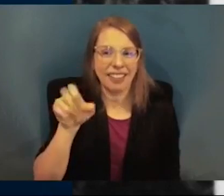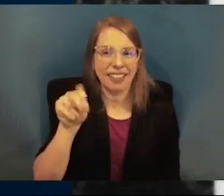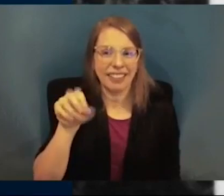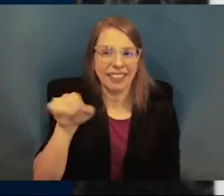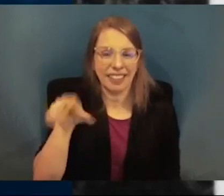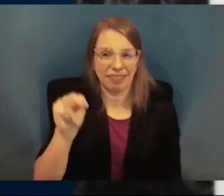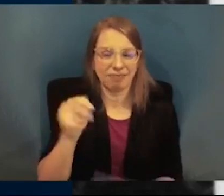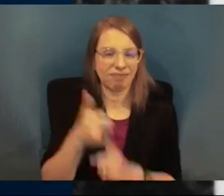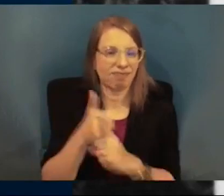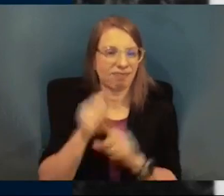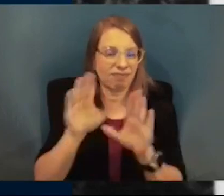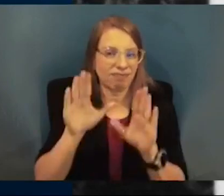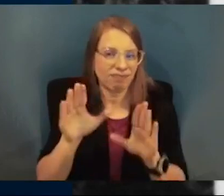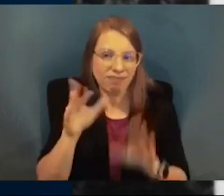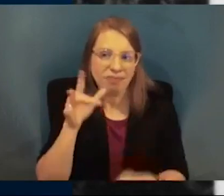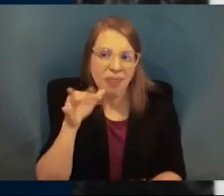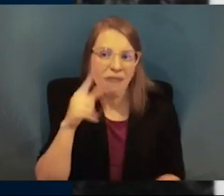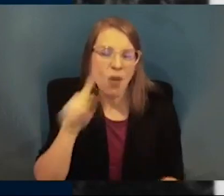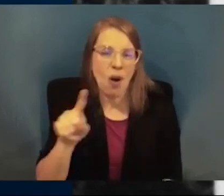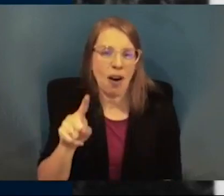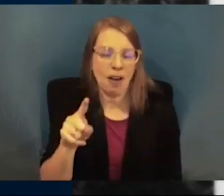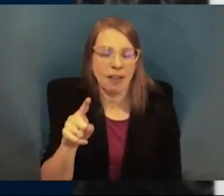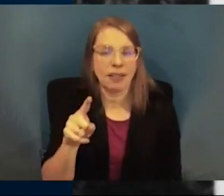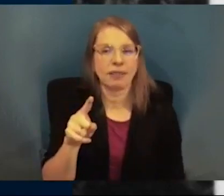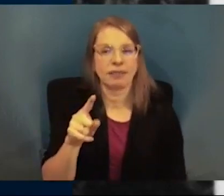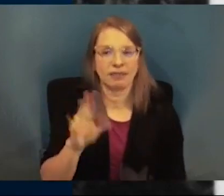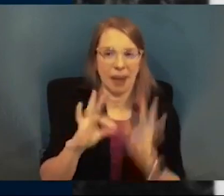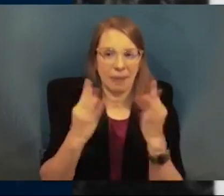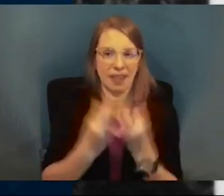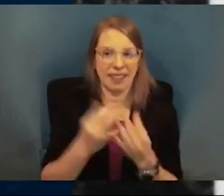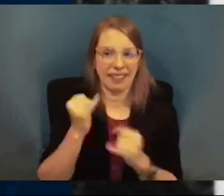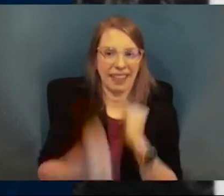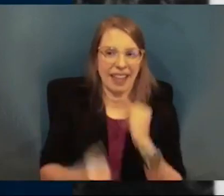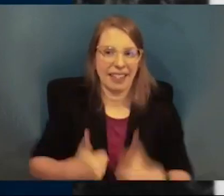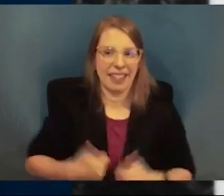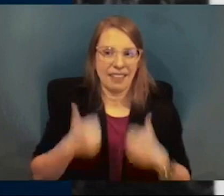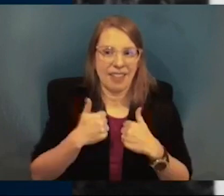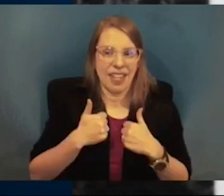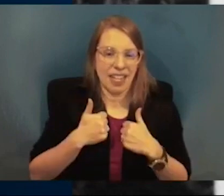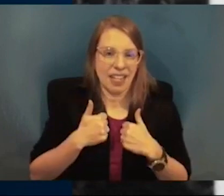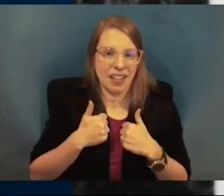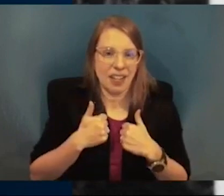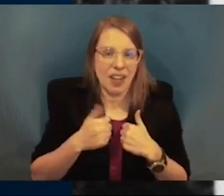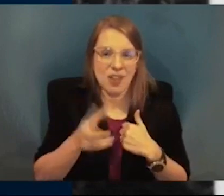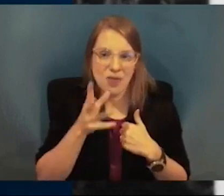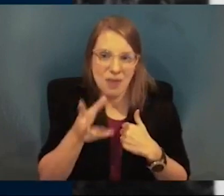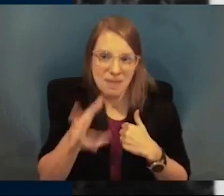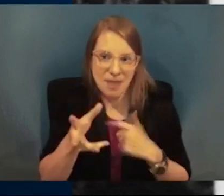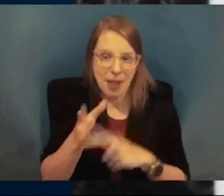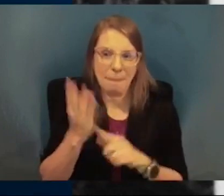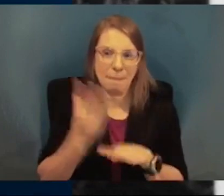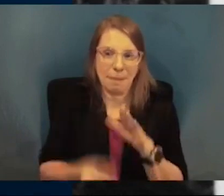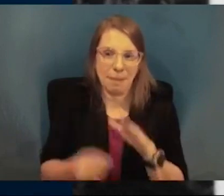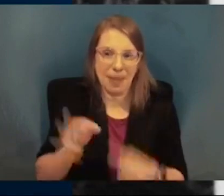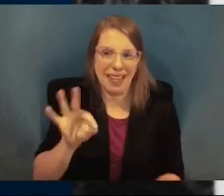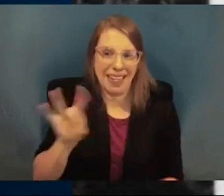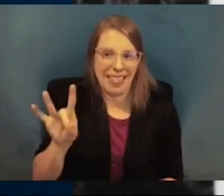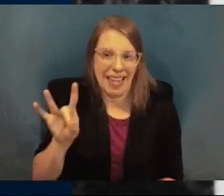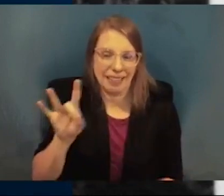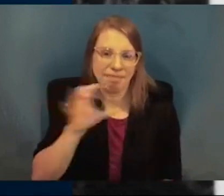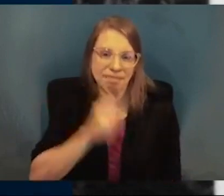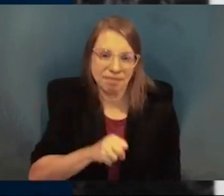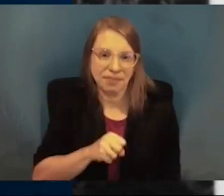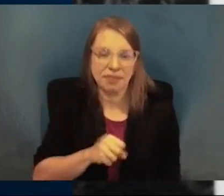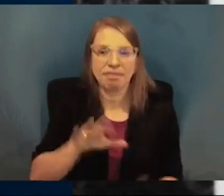family. My last living grandparent was with us for 98 years and passed away peacefully